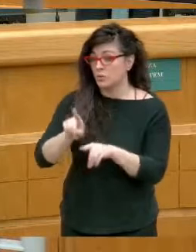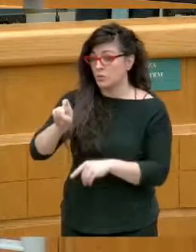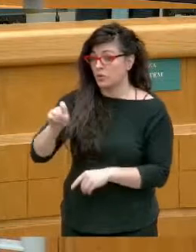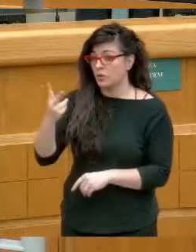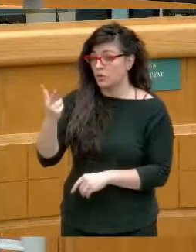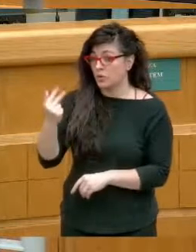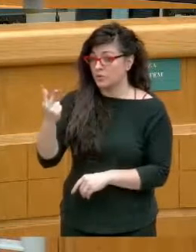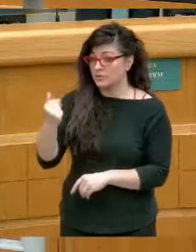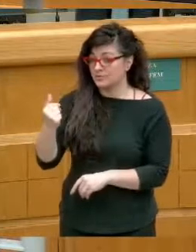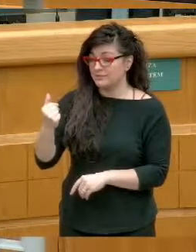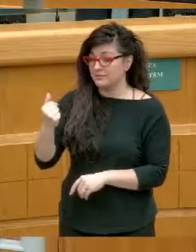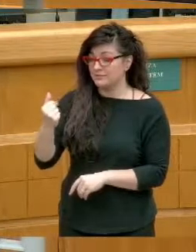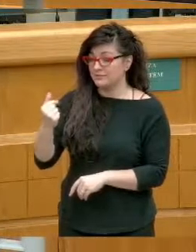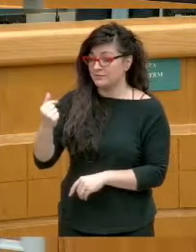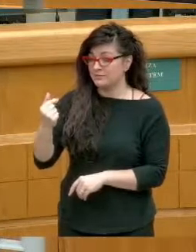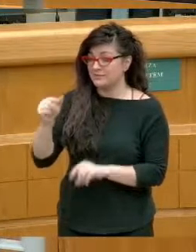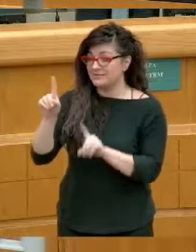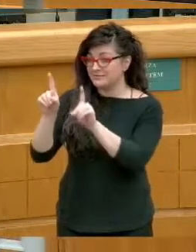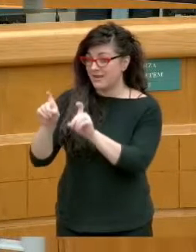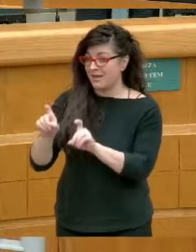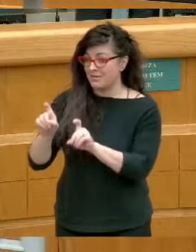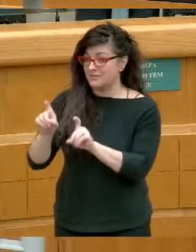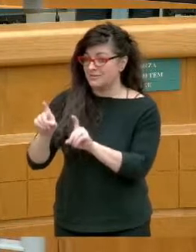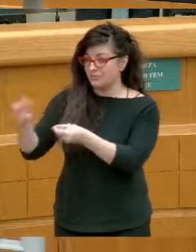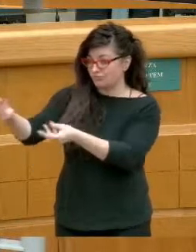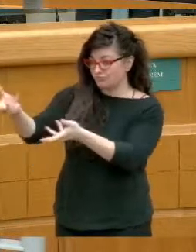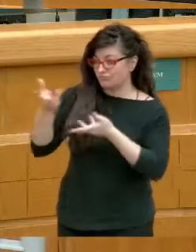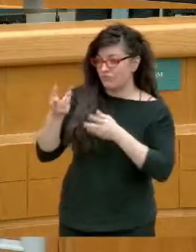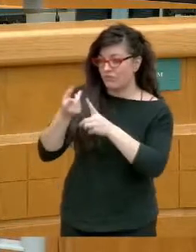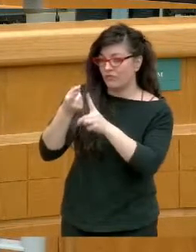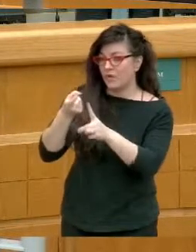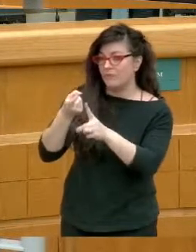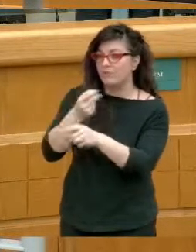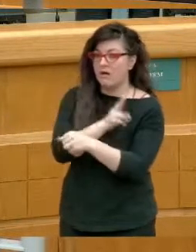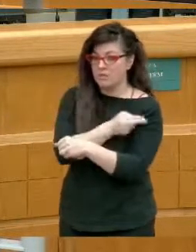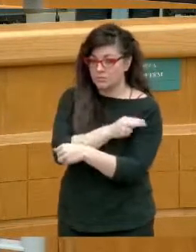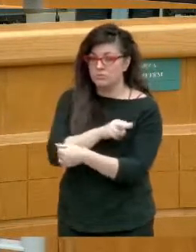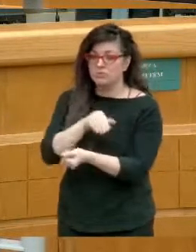reported to us from hospitals, clinics, and